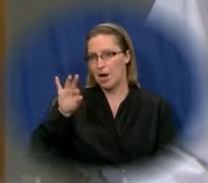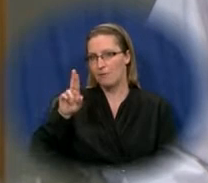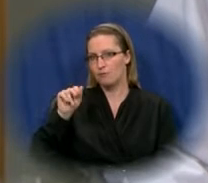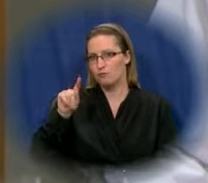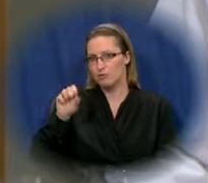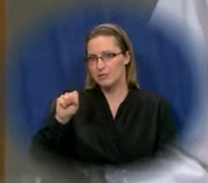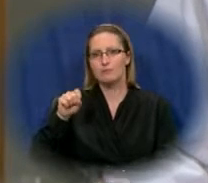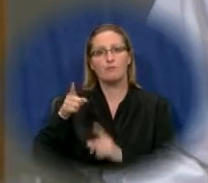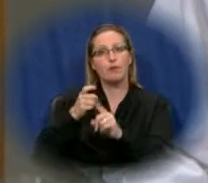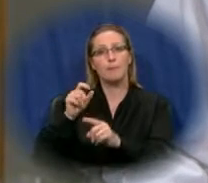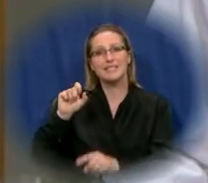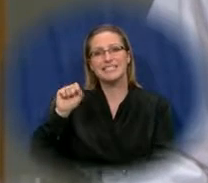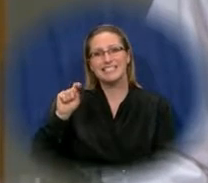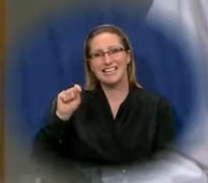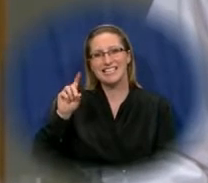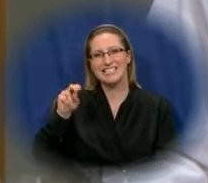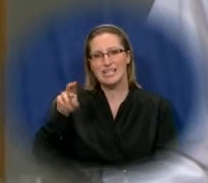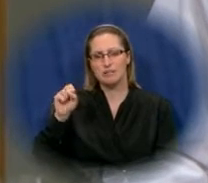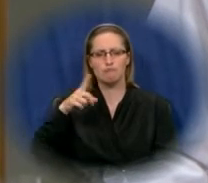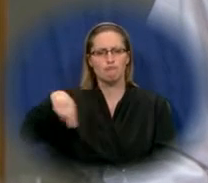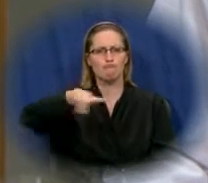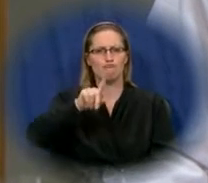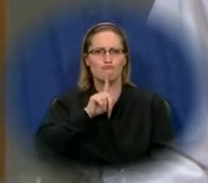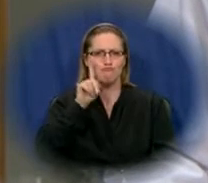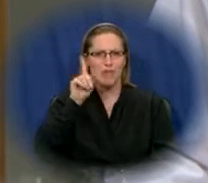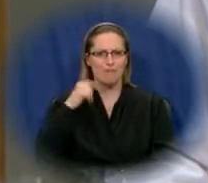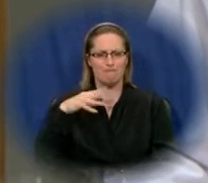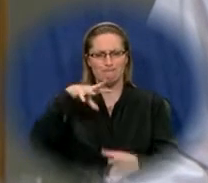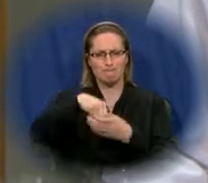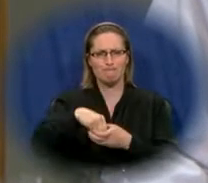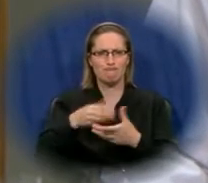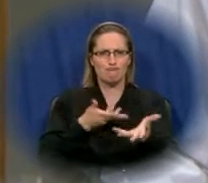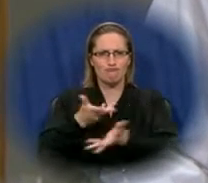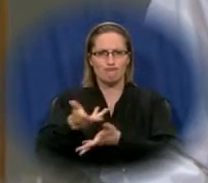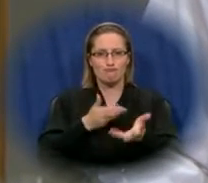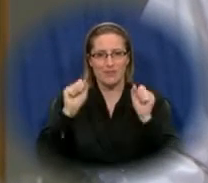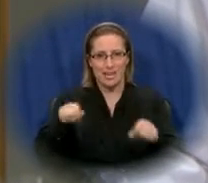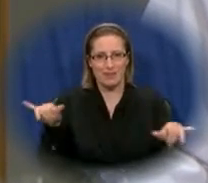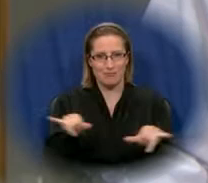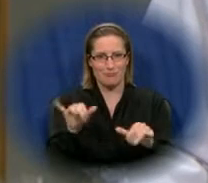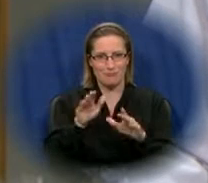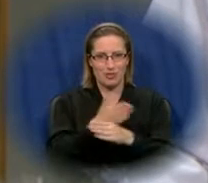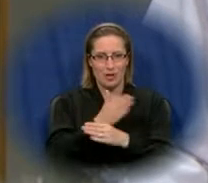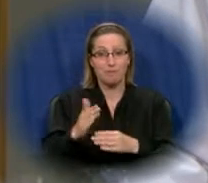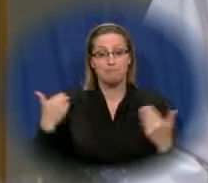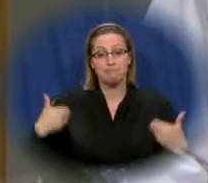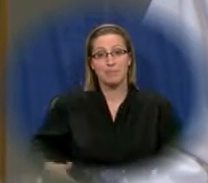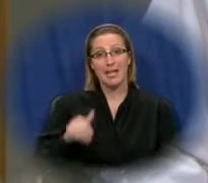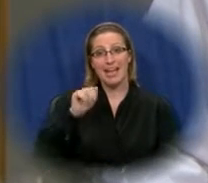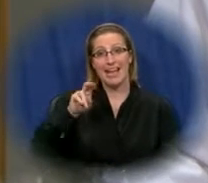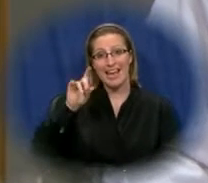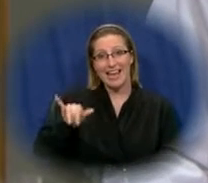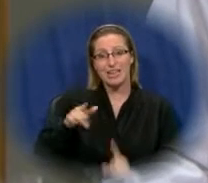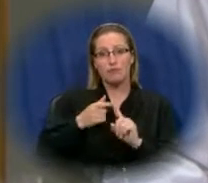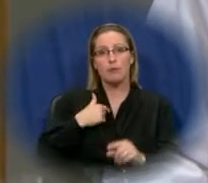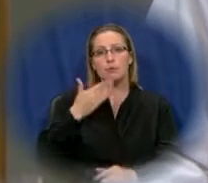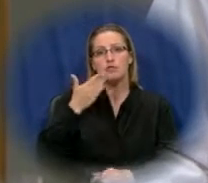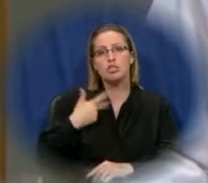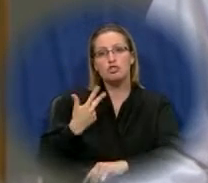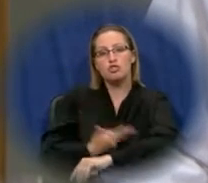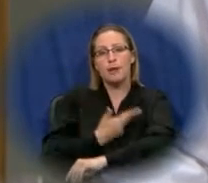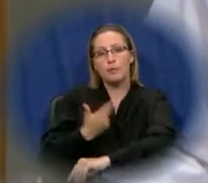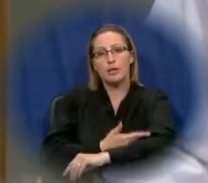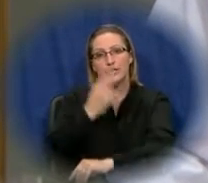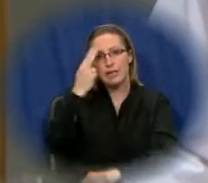Parish in Madison, the deaf were able to share with us in worship. I am Andy Zoller of Good Shepherd Catholic Parish in